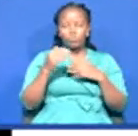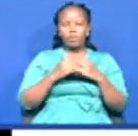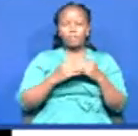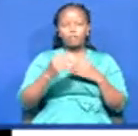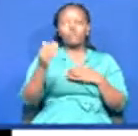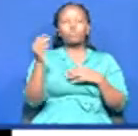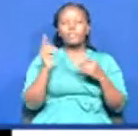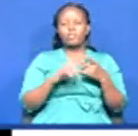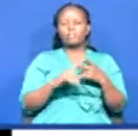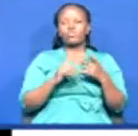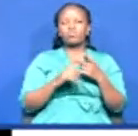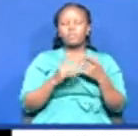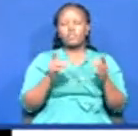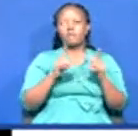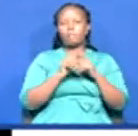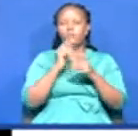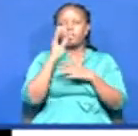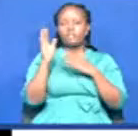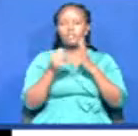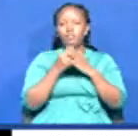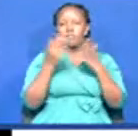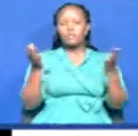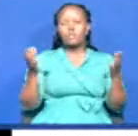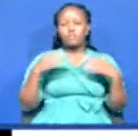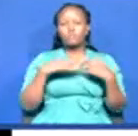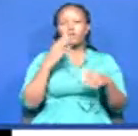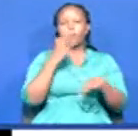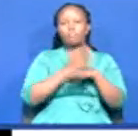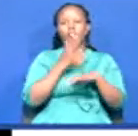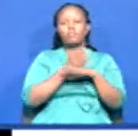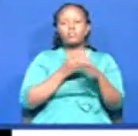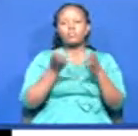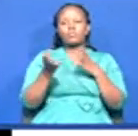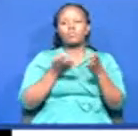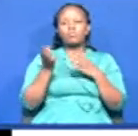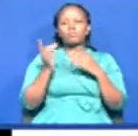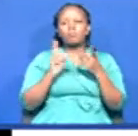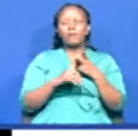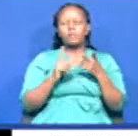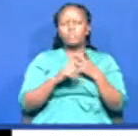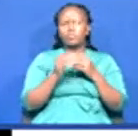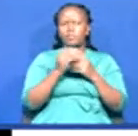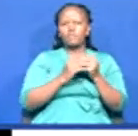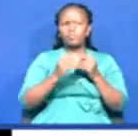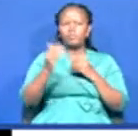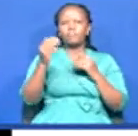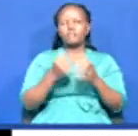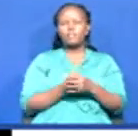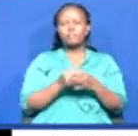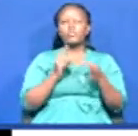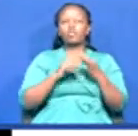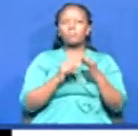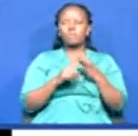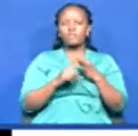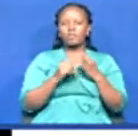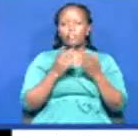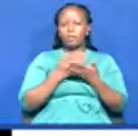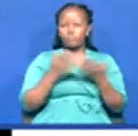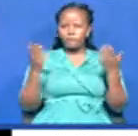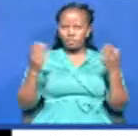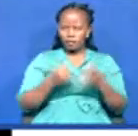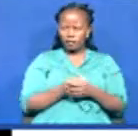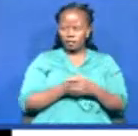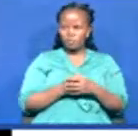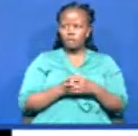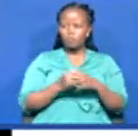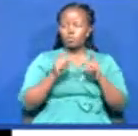just stem illicit trade that has already been identified not only as a threat to socio-economic development but